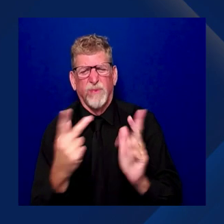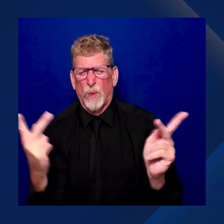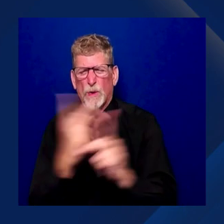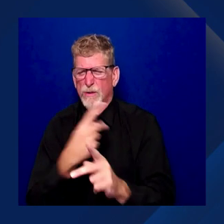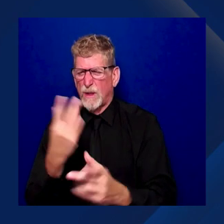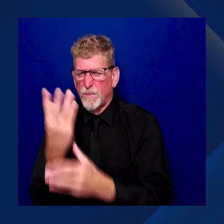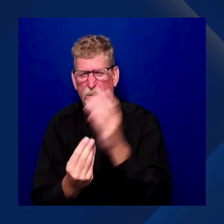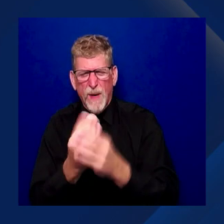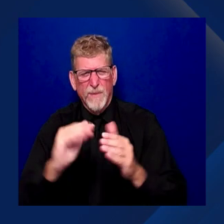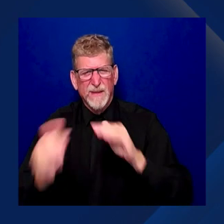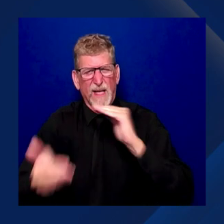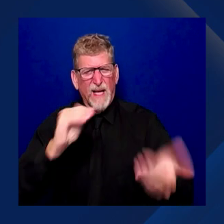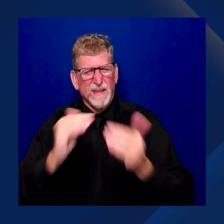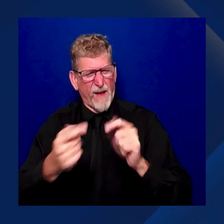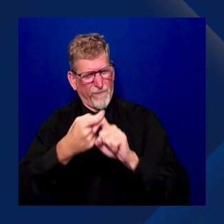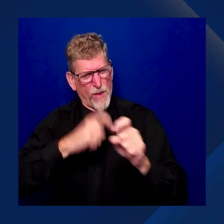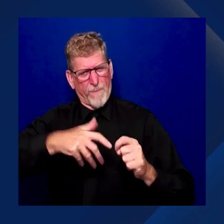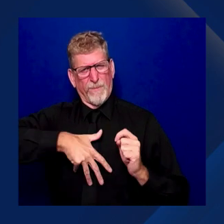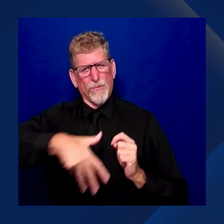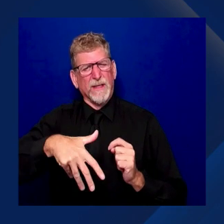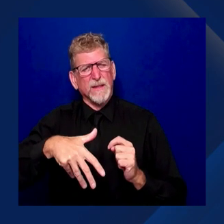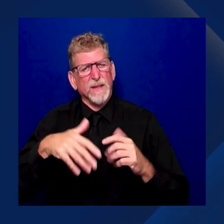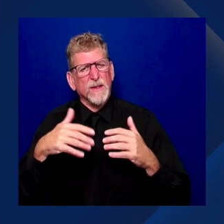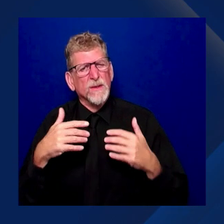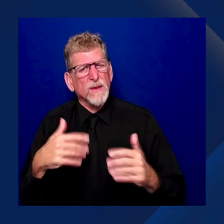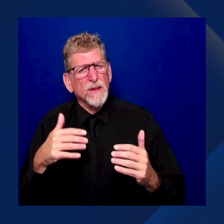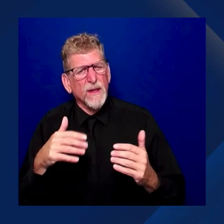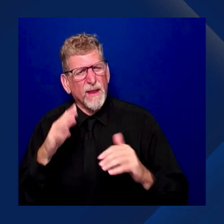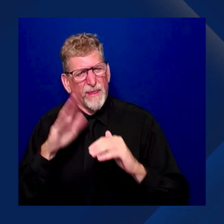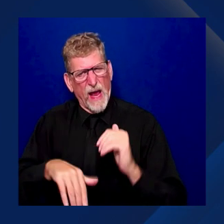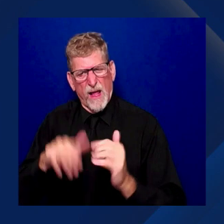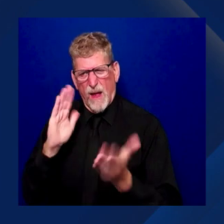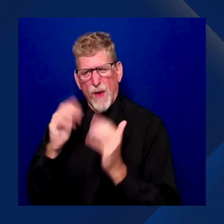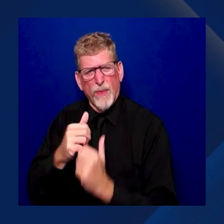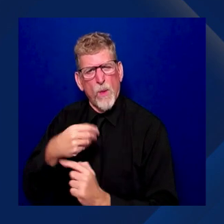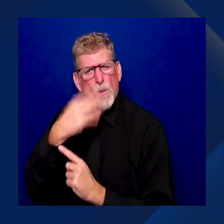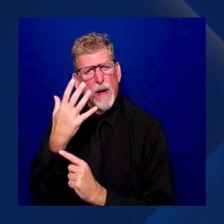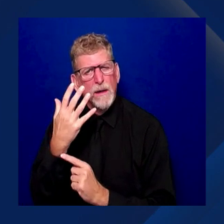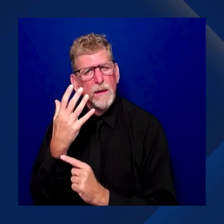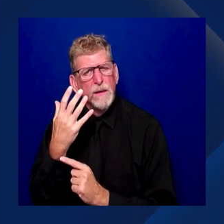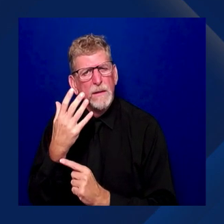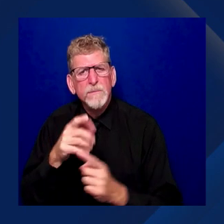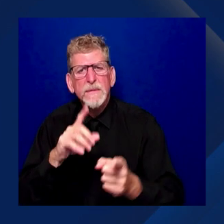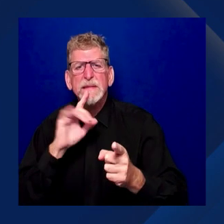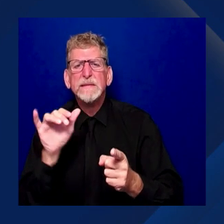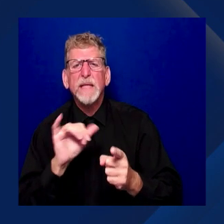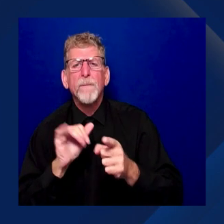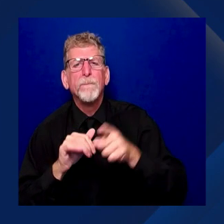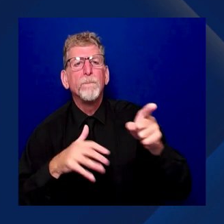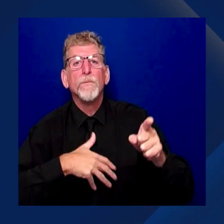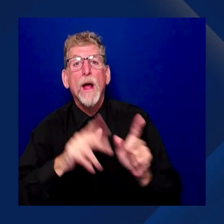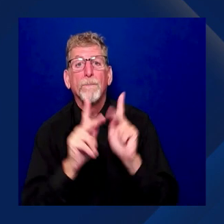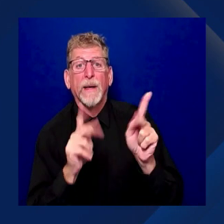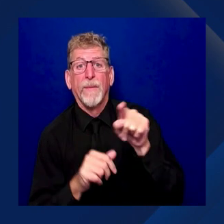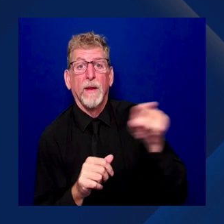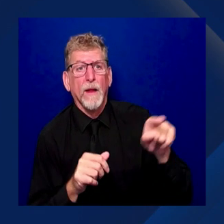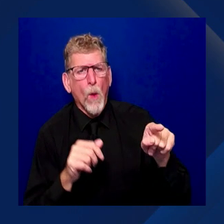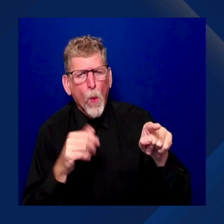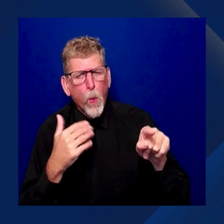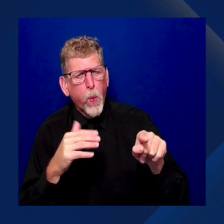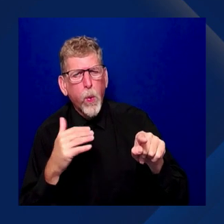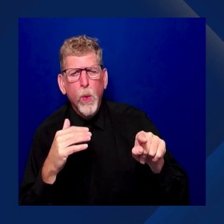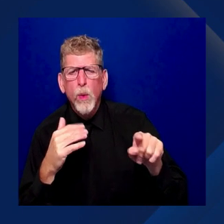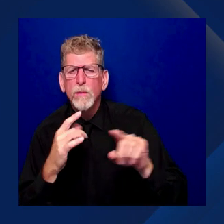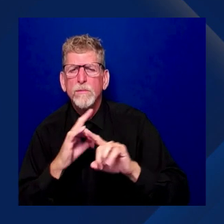racial disparities exist for pregnant people facing significant health conditions related to their pregnancy. This is